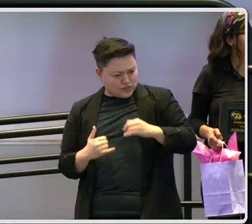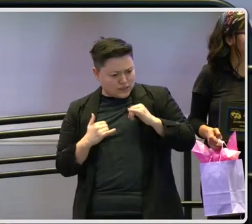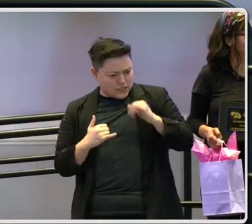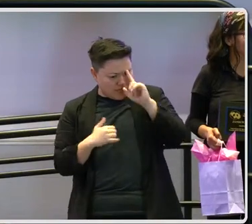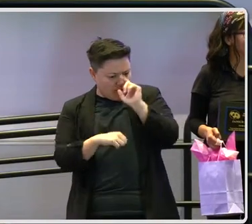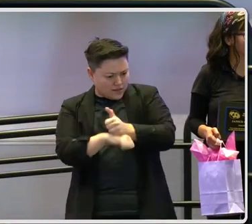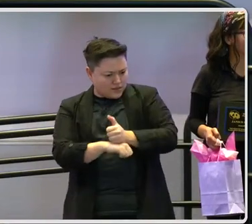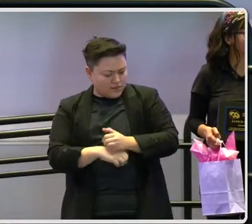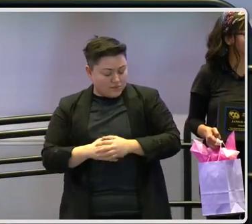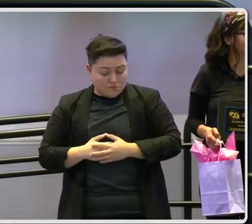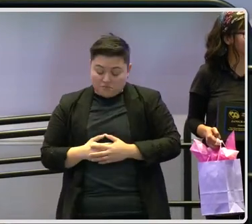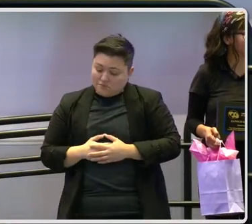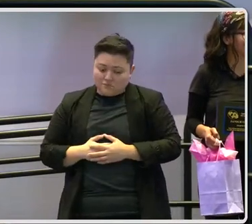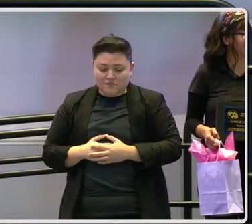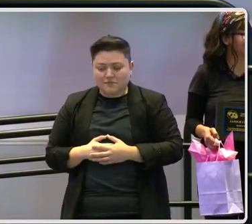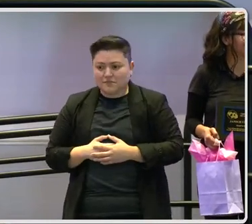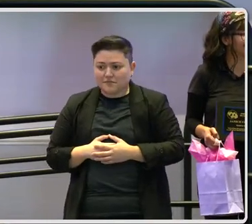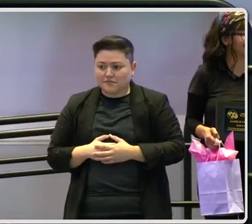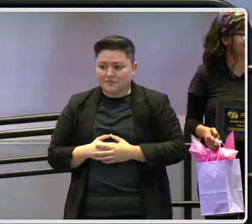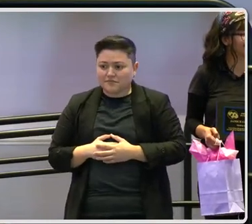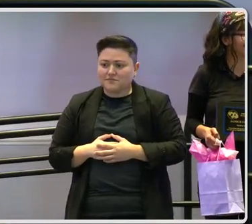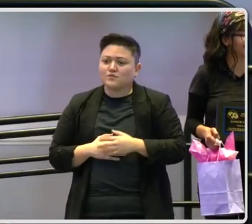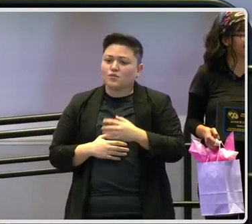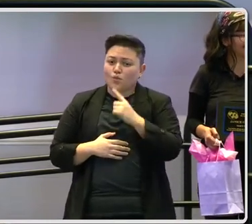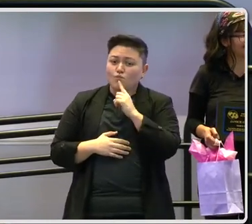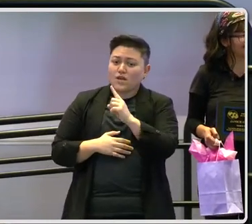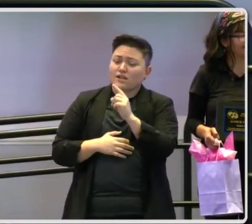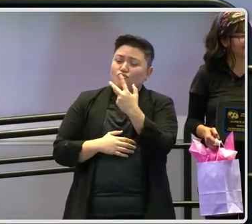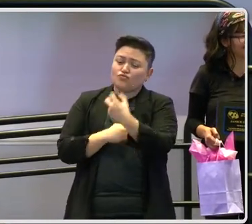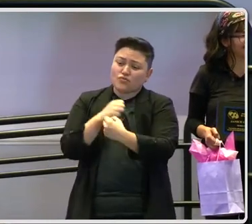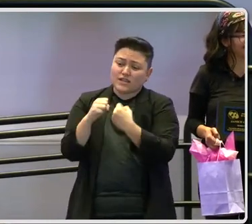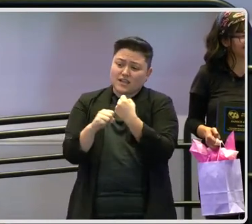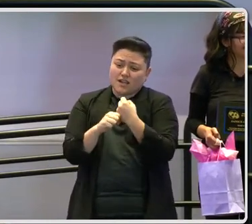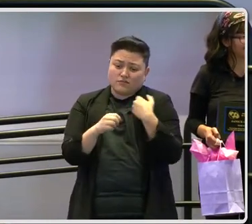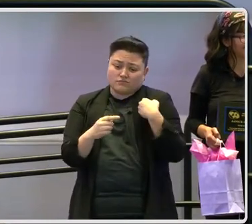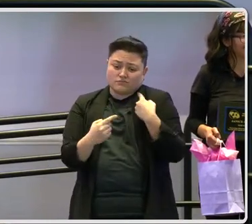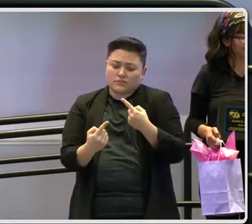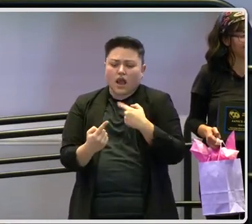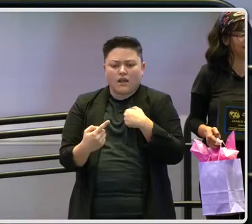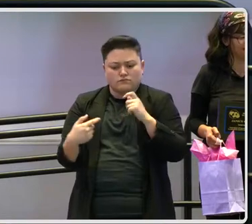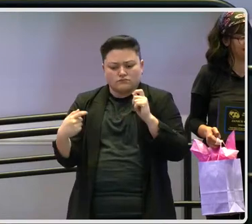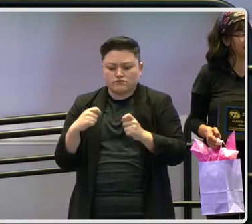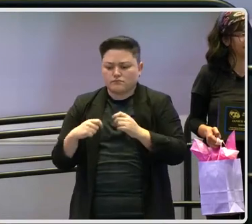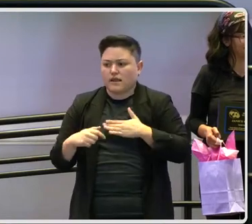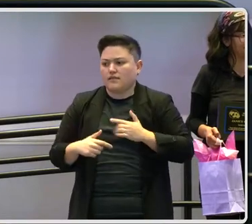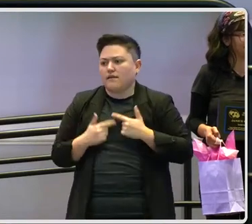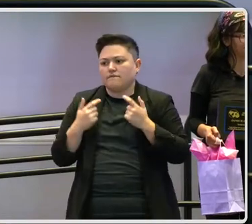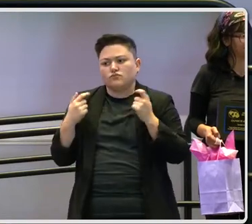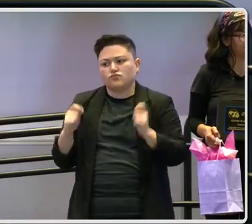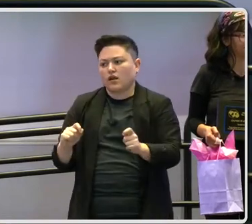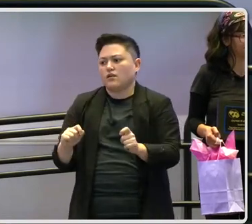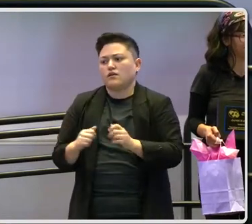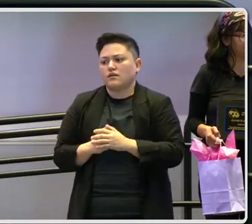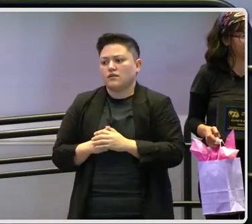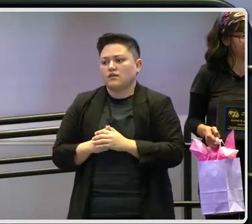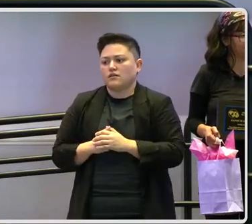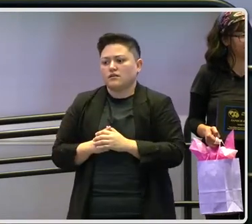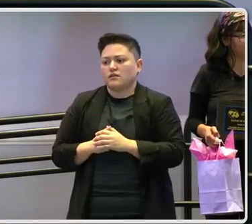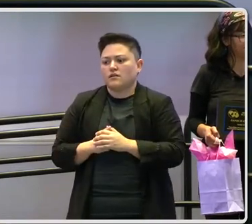that. So in the last 3 years, I've been trying to recreate my life. And I met